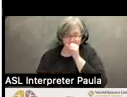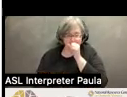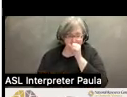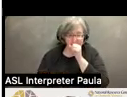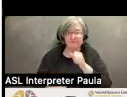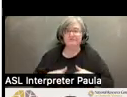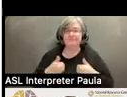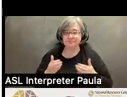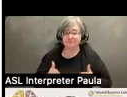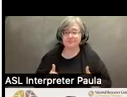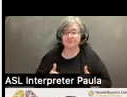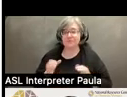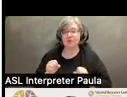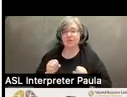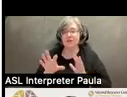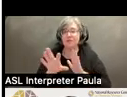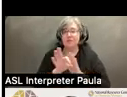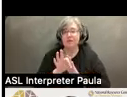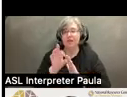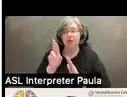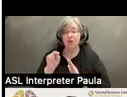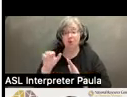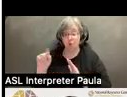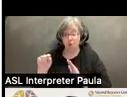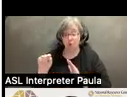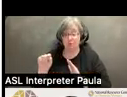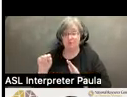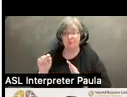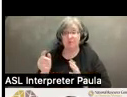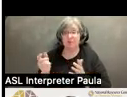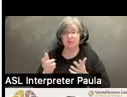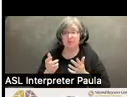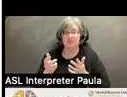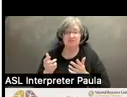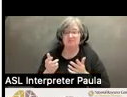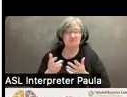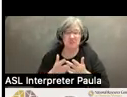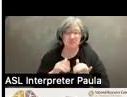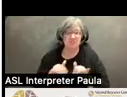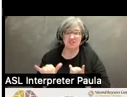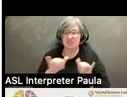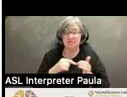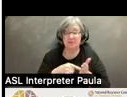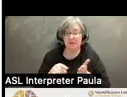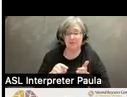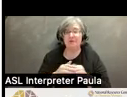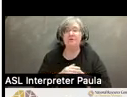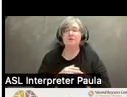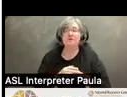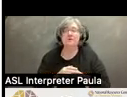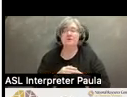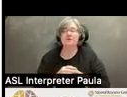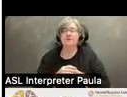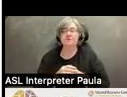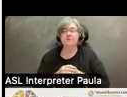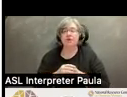resident goes and picks a unit that falls within a payment standard that is set by